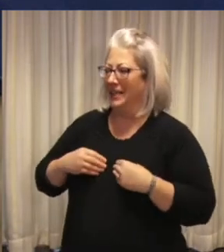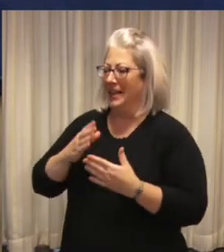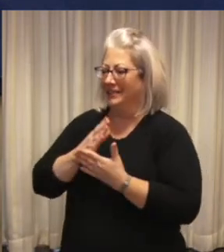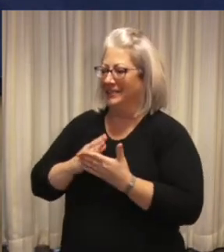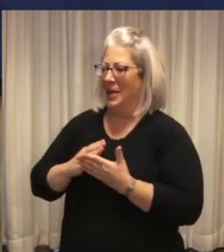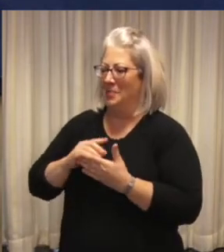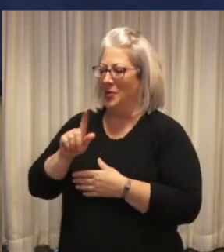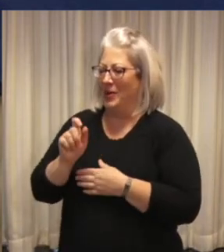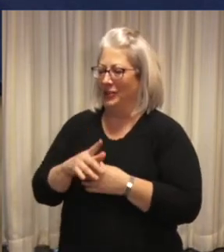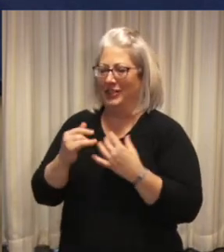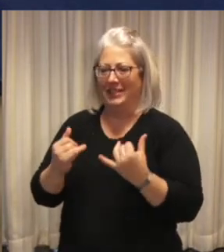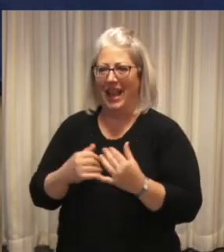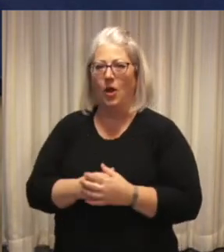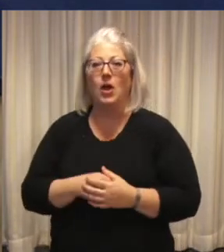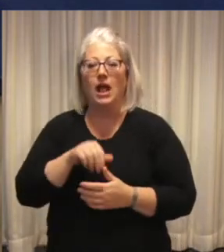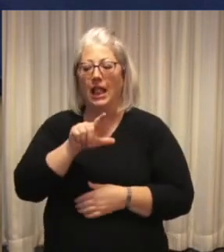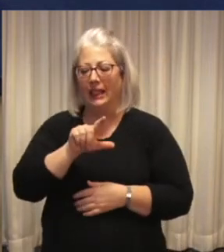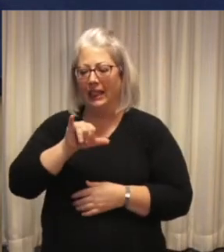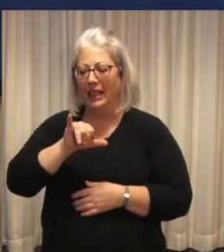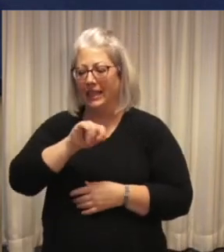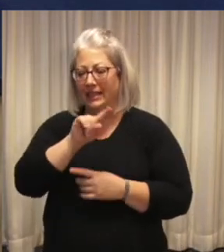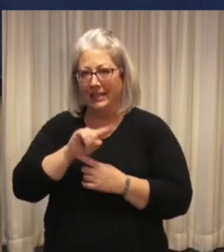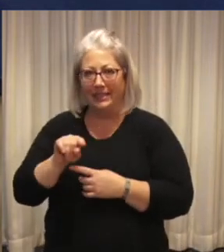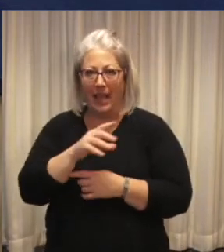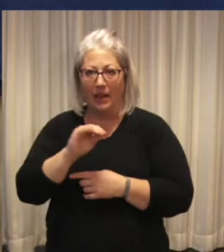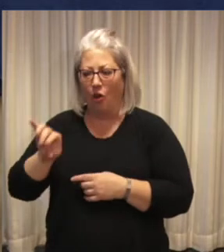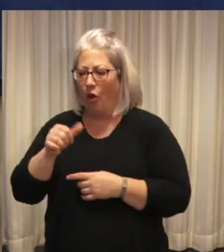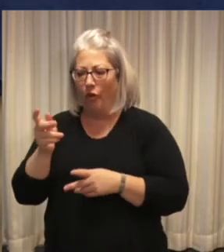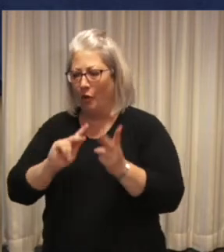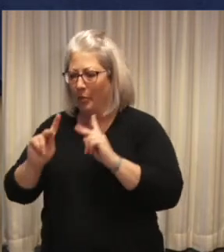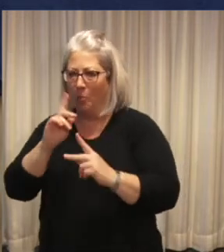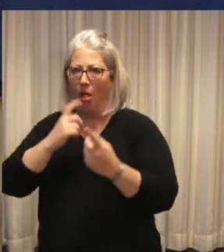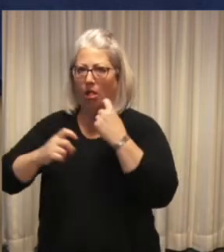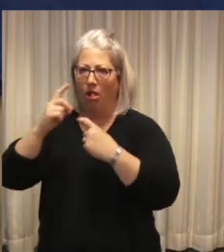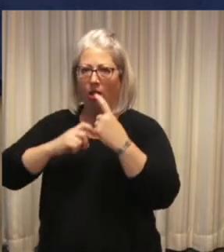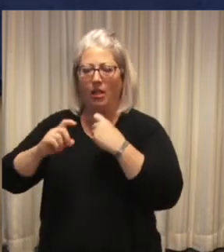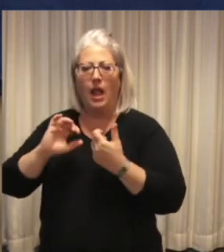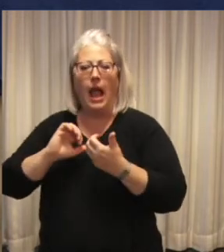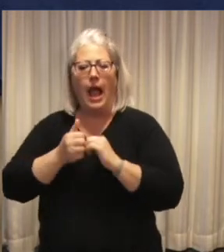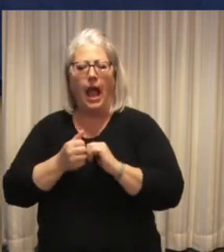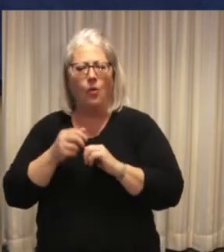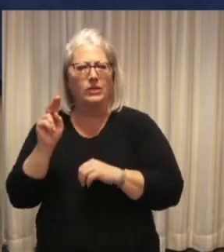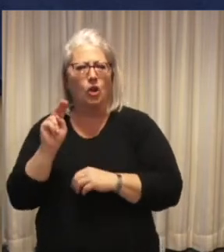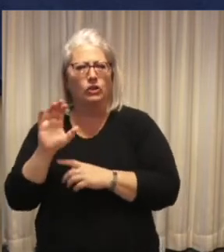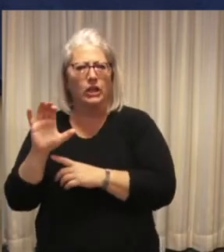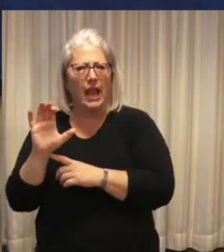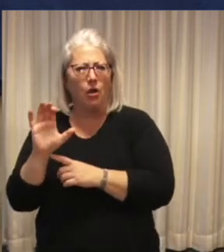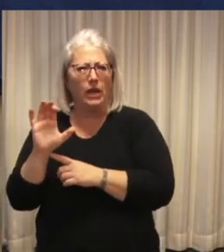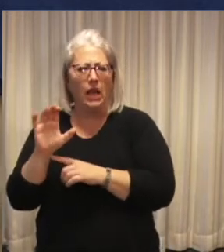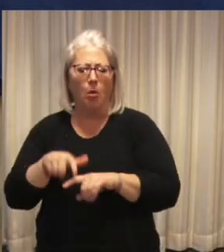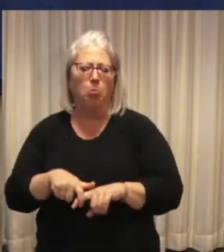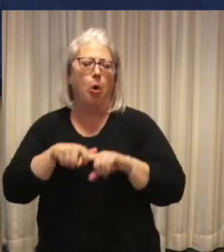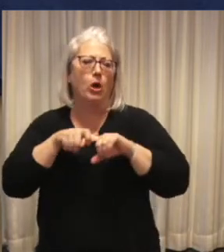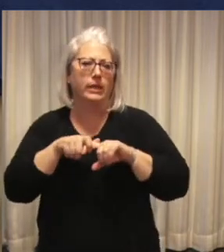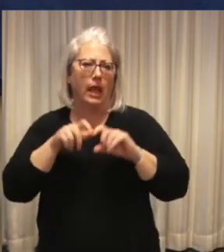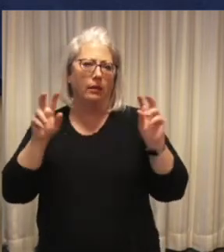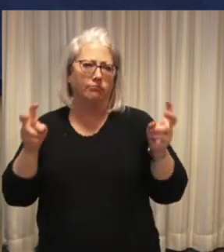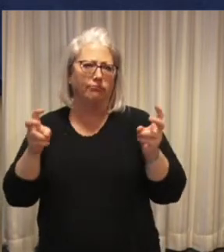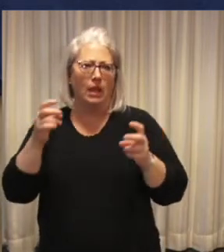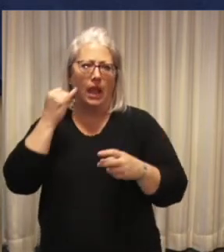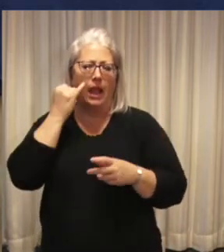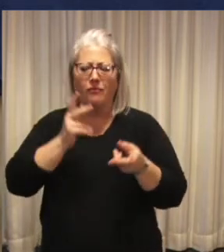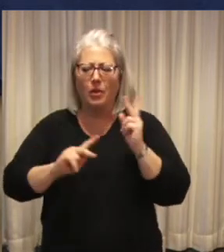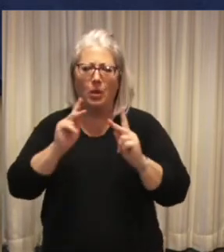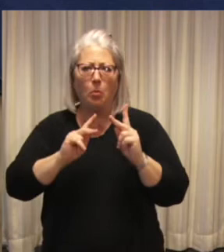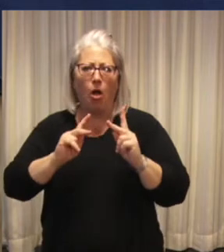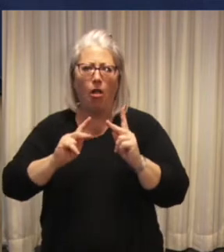Liz asked this question and a few others. How is Ulster County pausing if everyone is out at all the parks and outside venues, walking